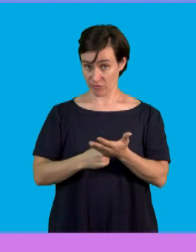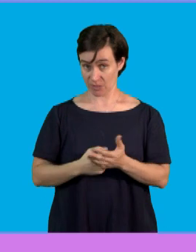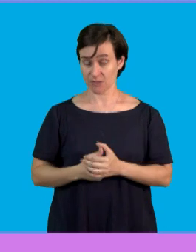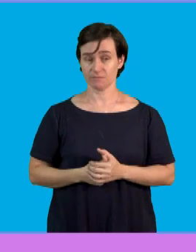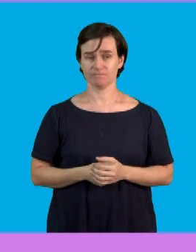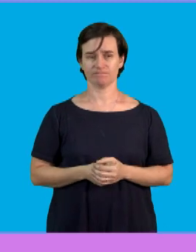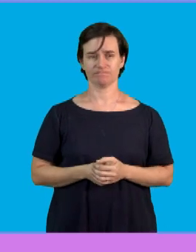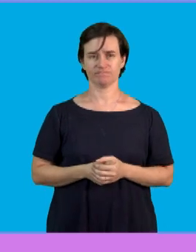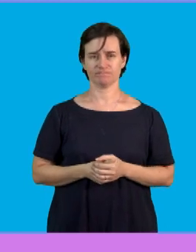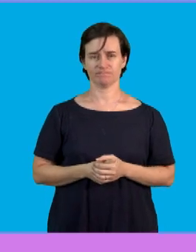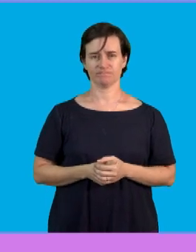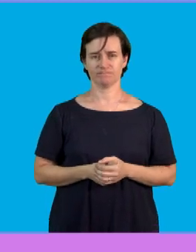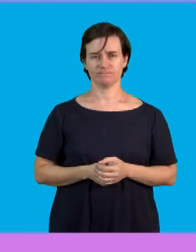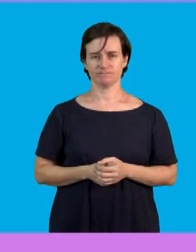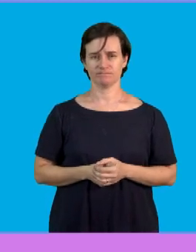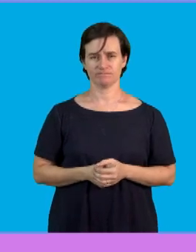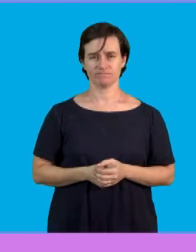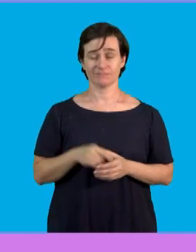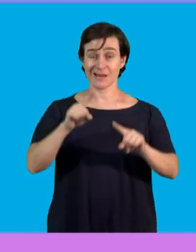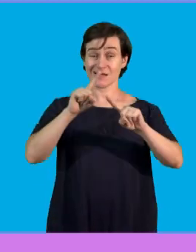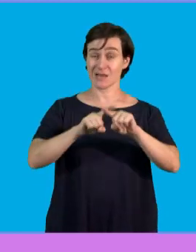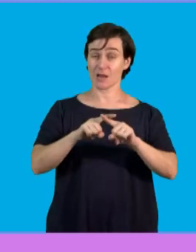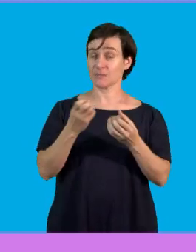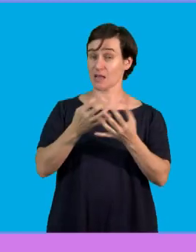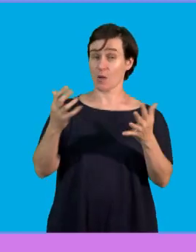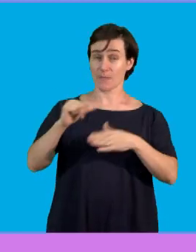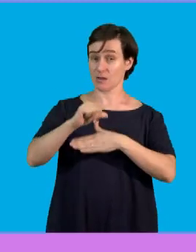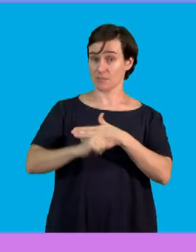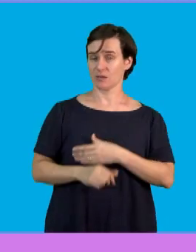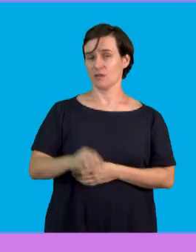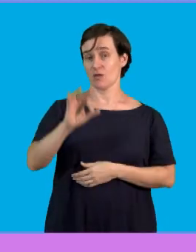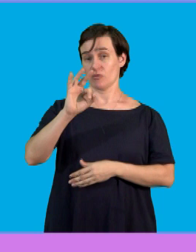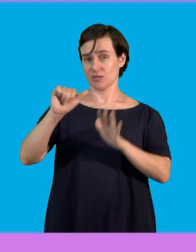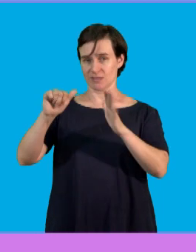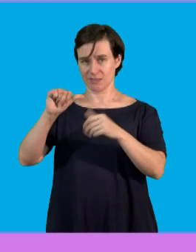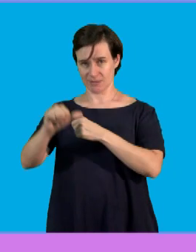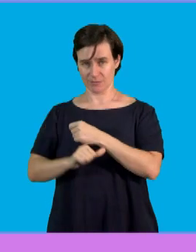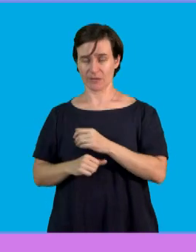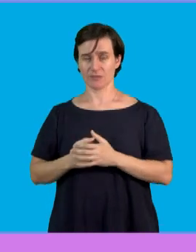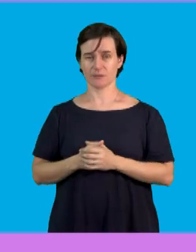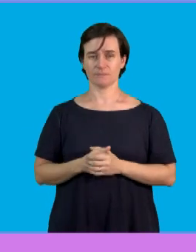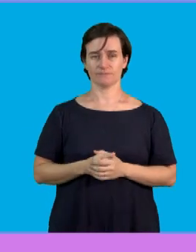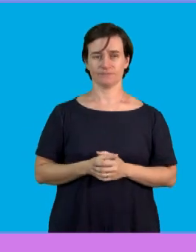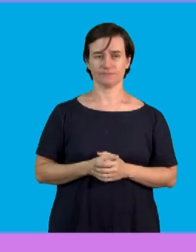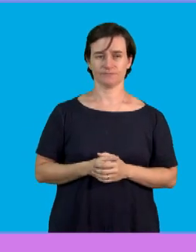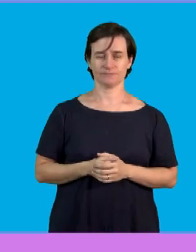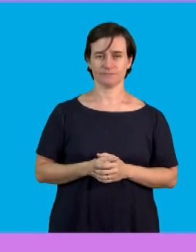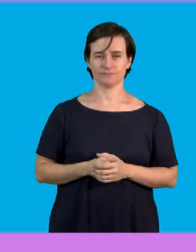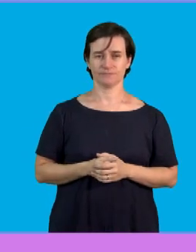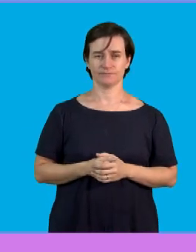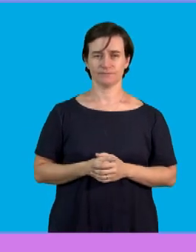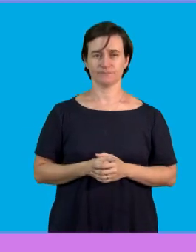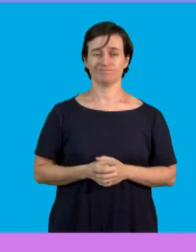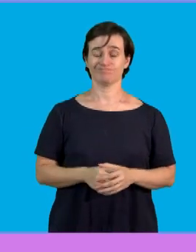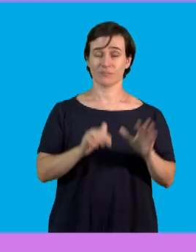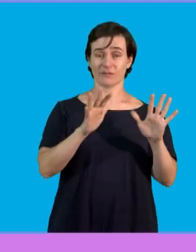Rand. So we are looking at 36 months. Here we are, and here is our admin fee. So we are going to say